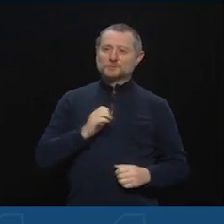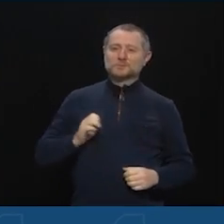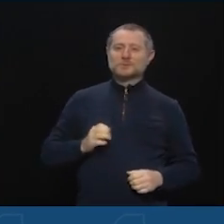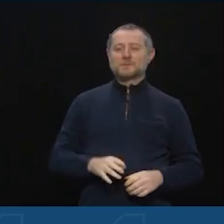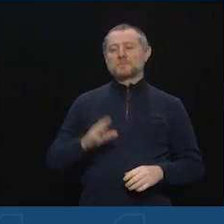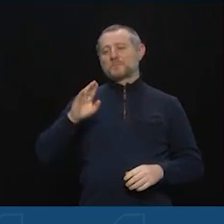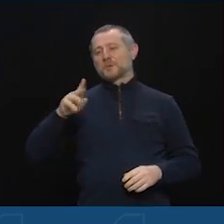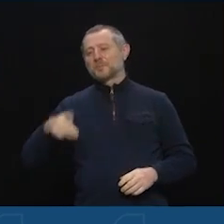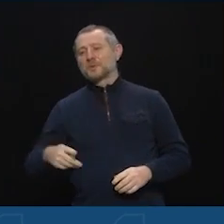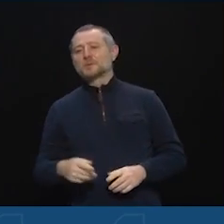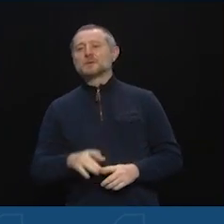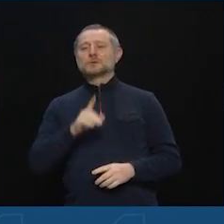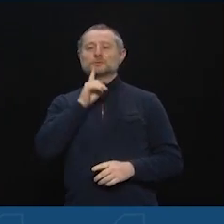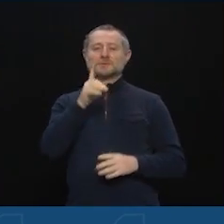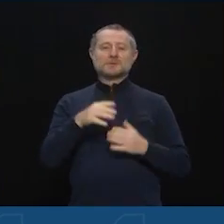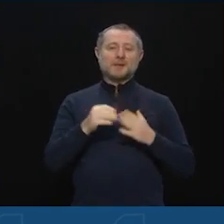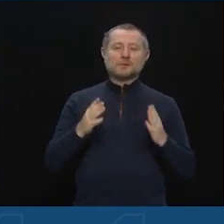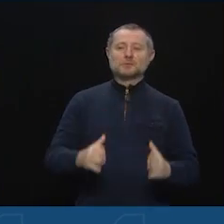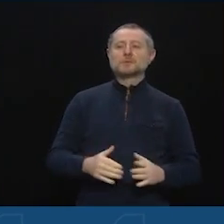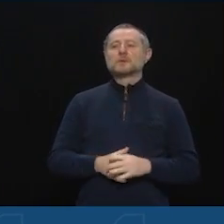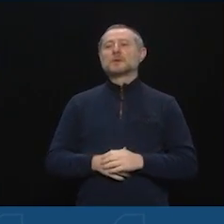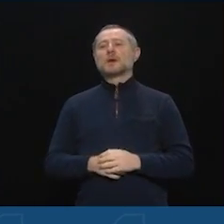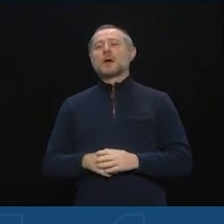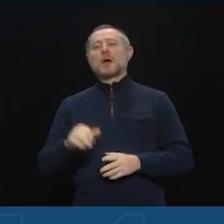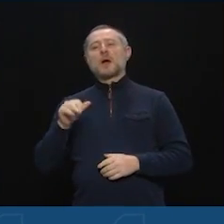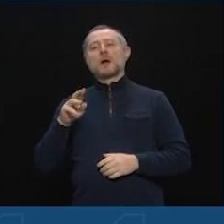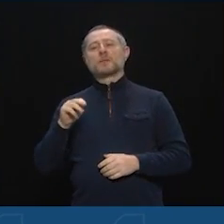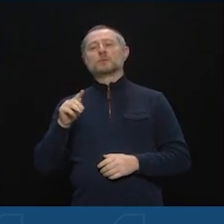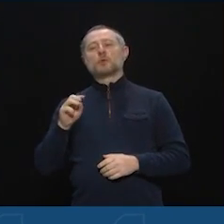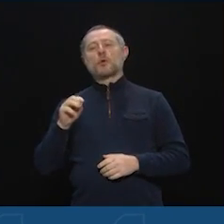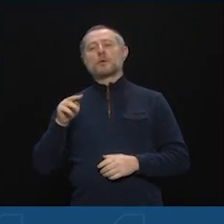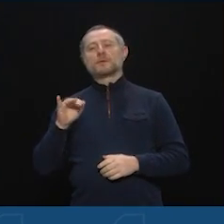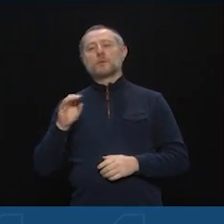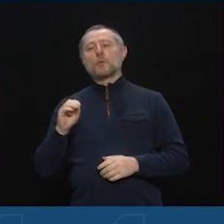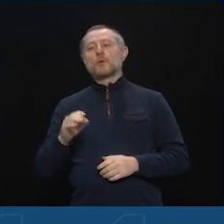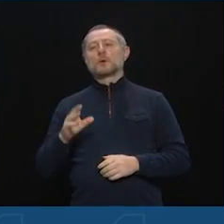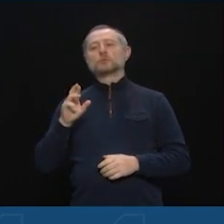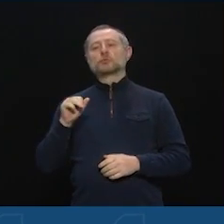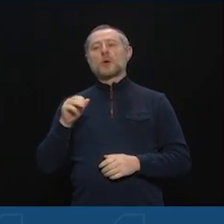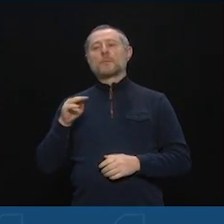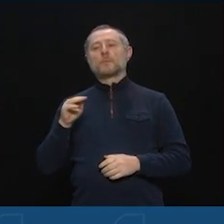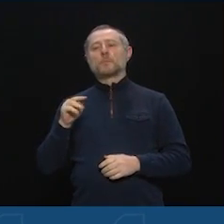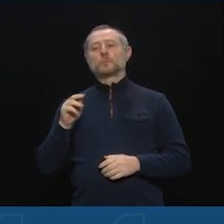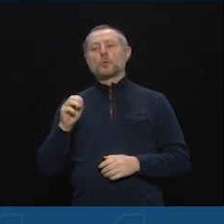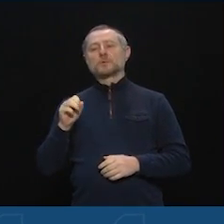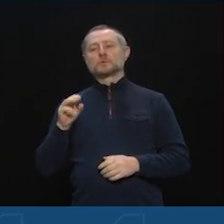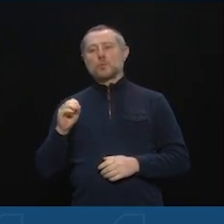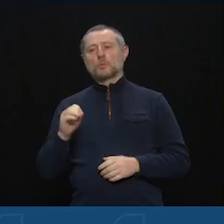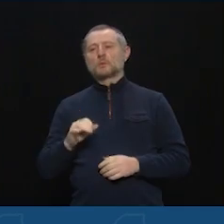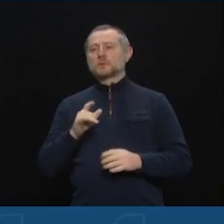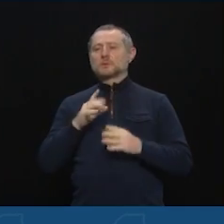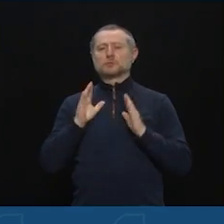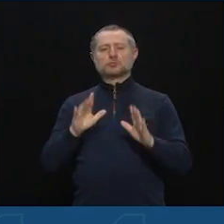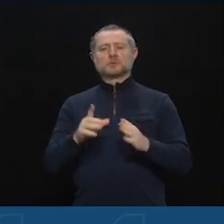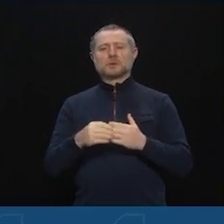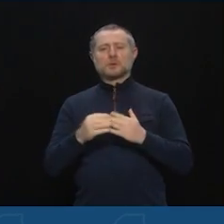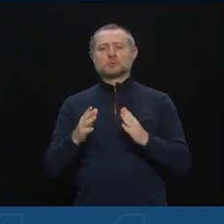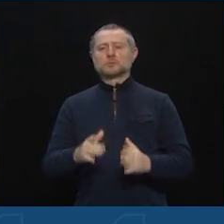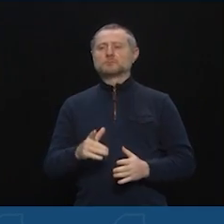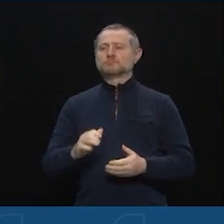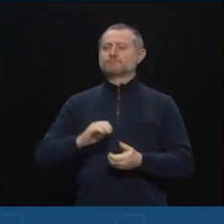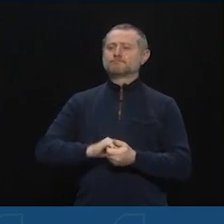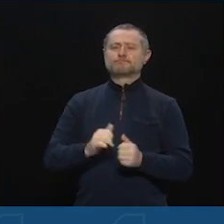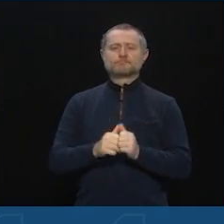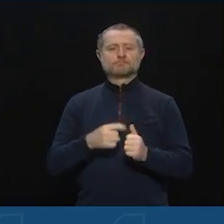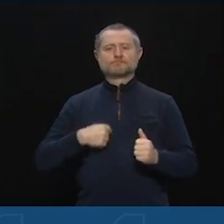the true leaders. But Antonio Reynoso, I want to thank you for being the great leader that this community needs at this time and for being a partner of ours as well. So let's give